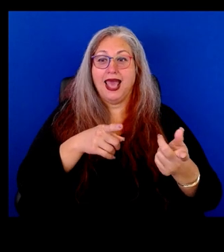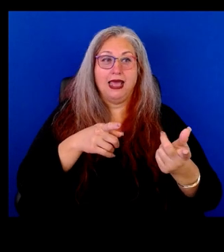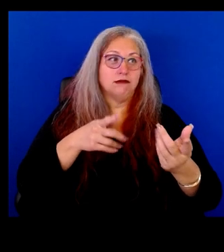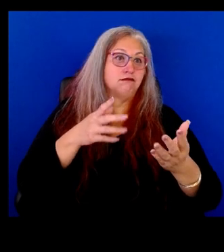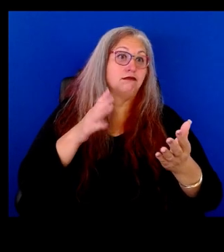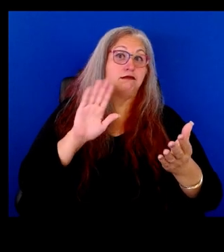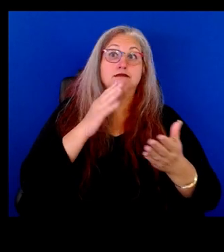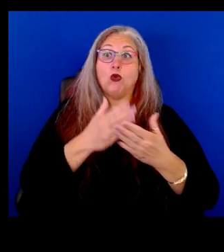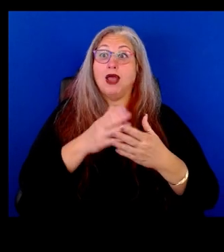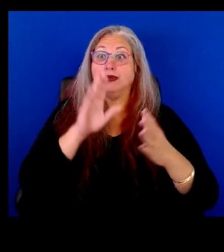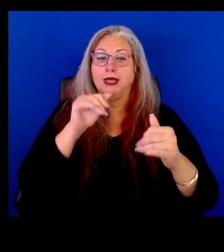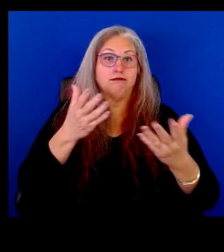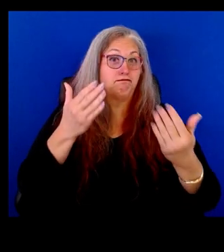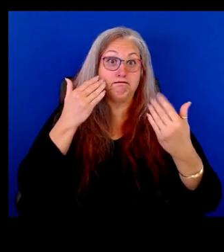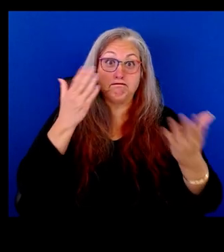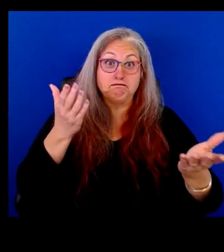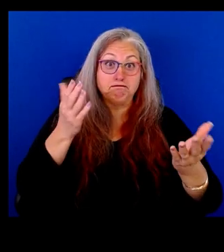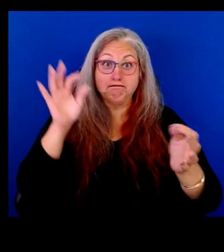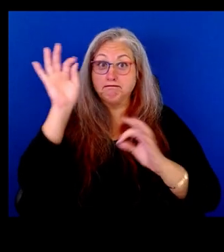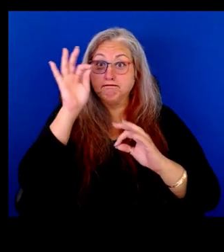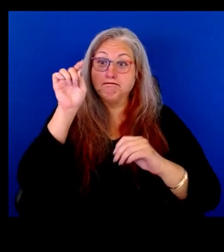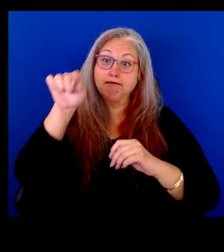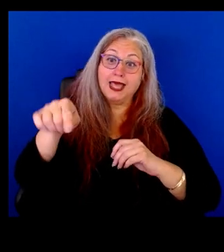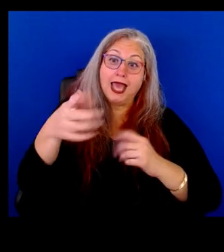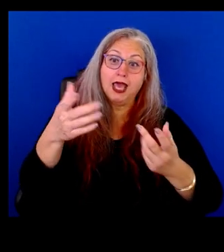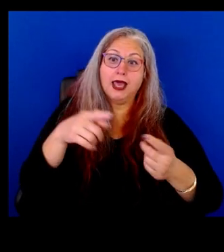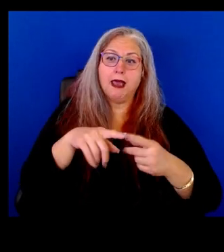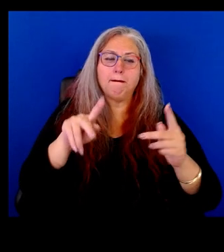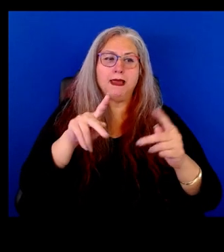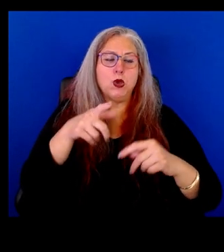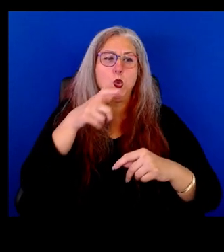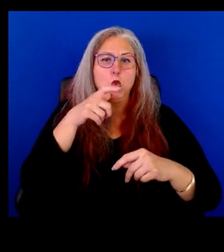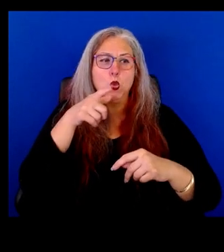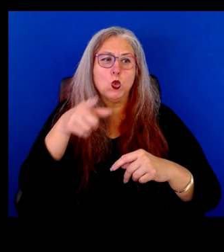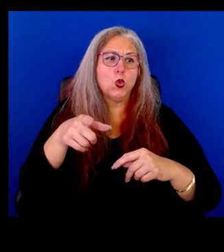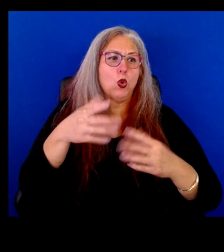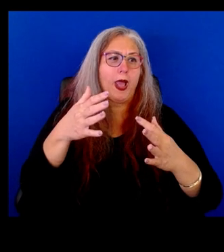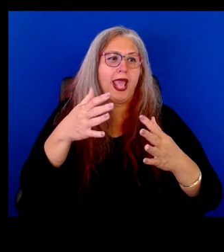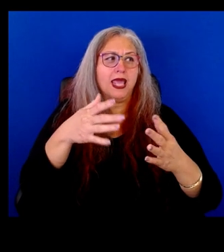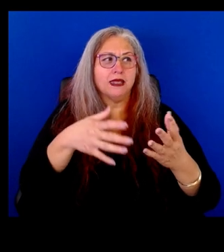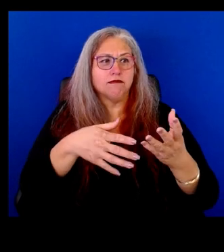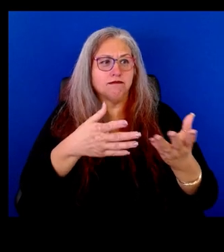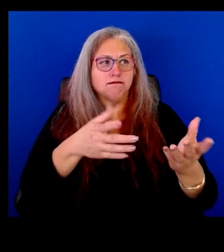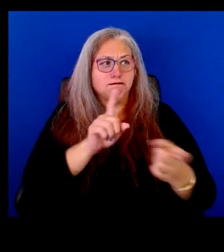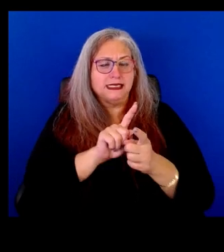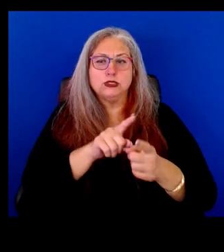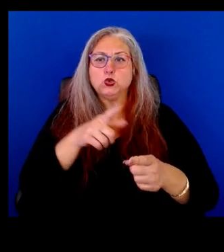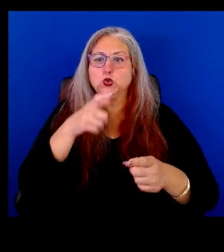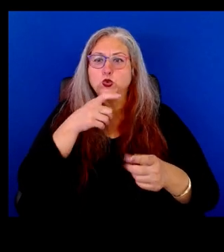they didn't know what to expect. She didn't know what to expect. Who were the people were receiving or waiting for her on the other